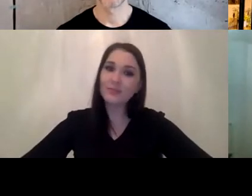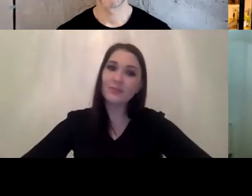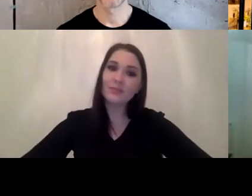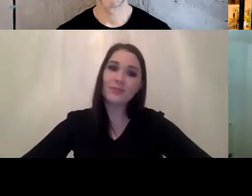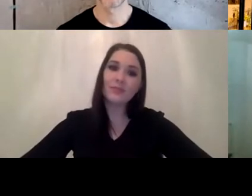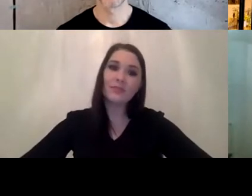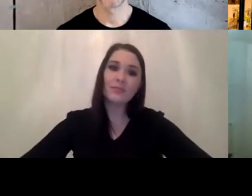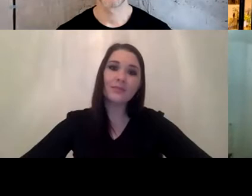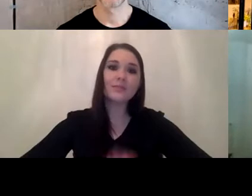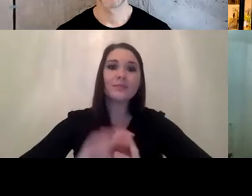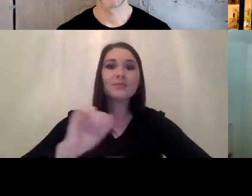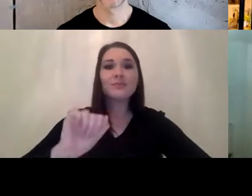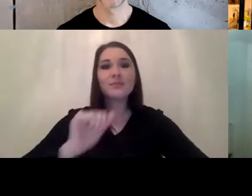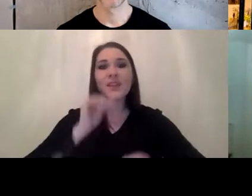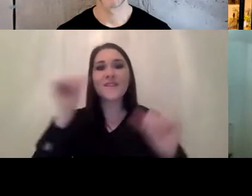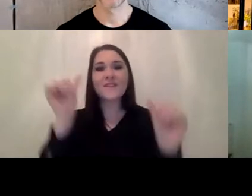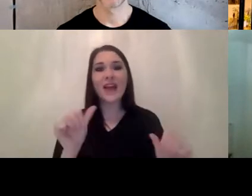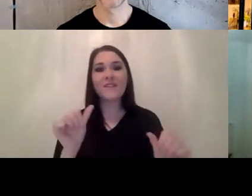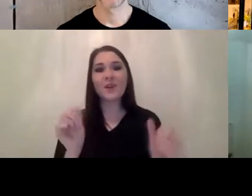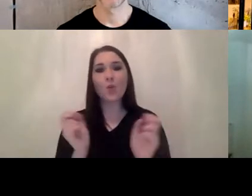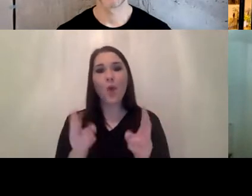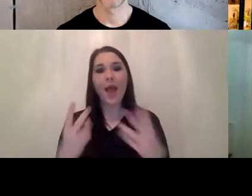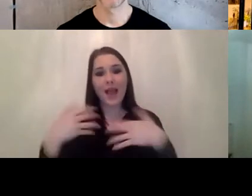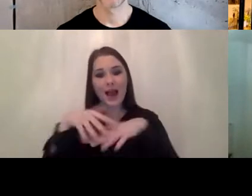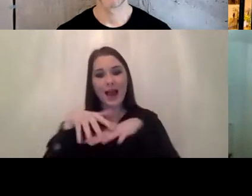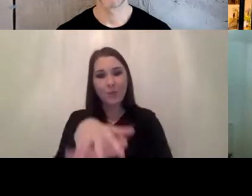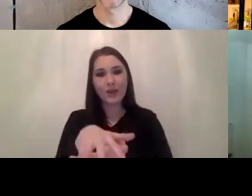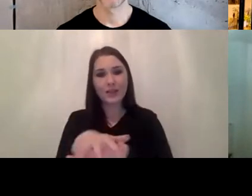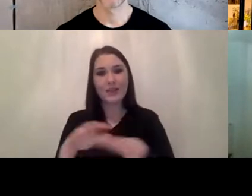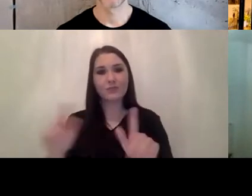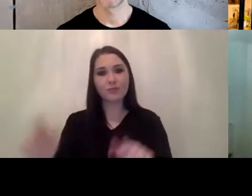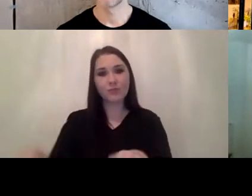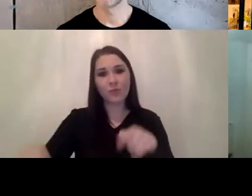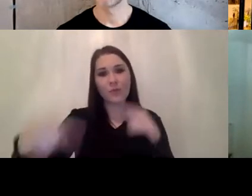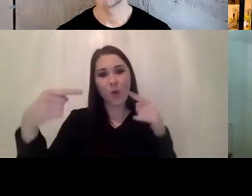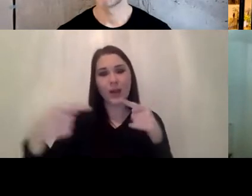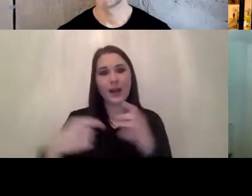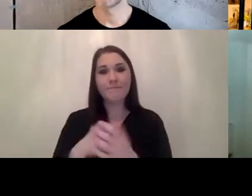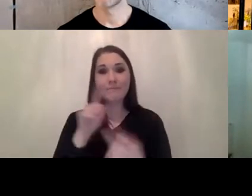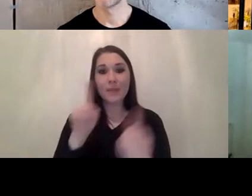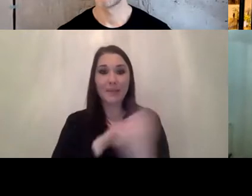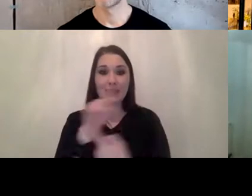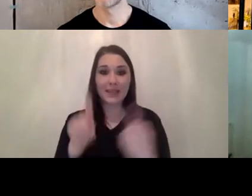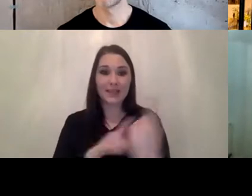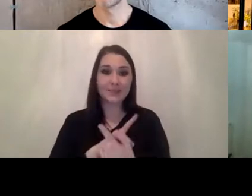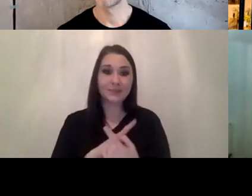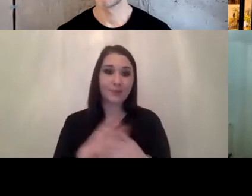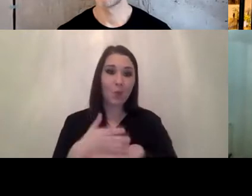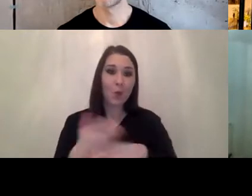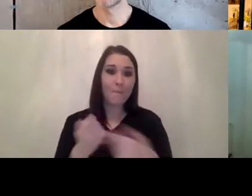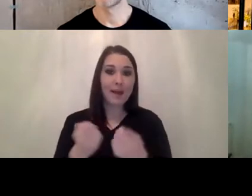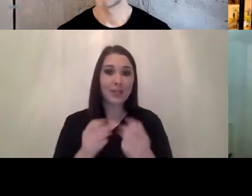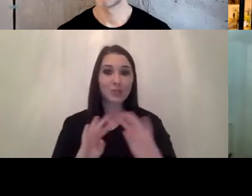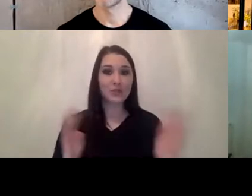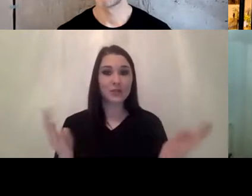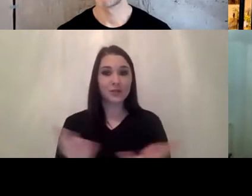what is your favorite way of collaborating remotely? And that could be over meetings such as Skype or Zoom, work management platforms such